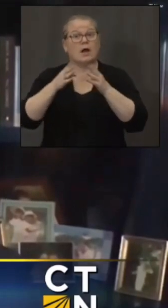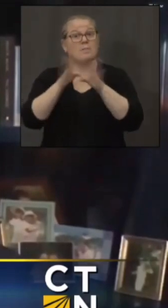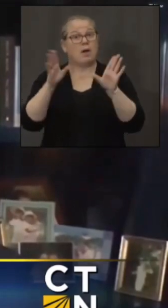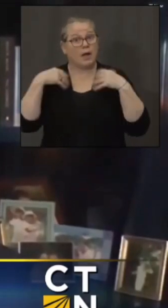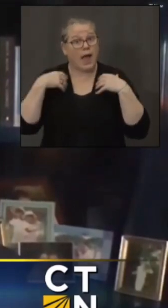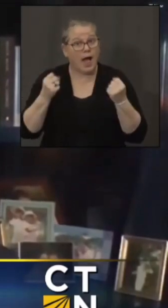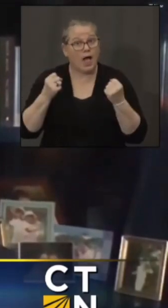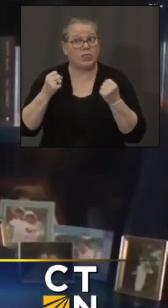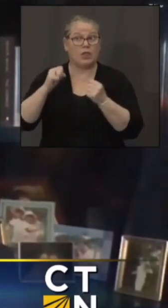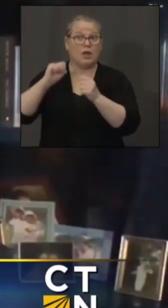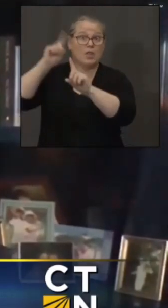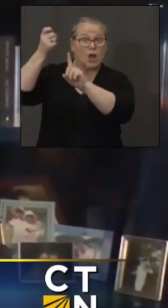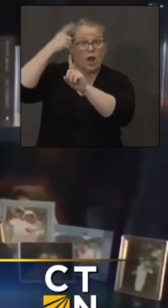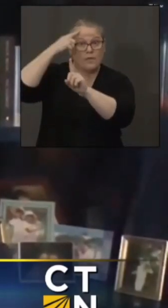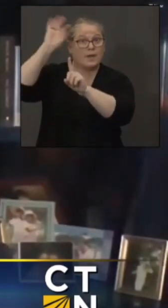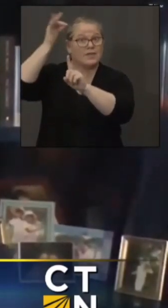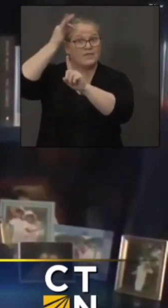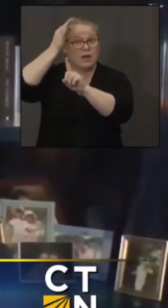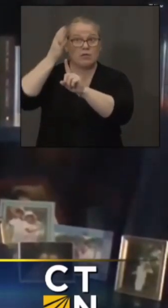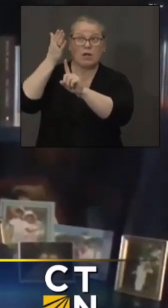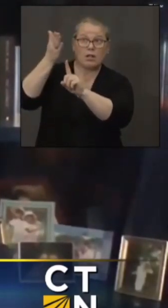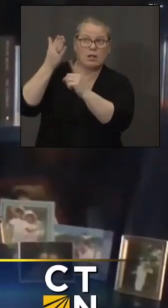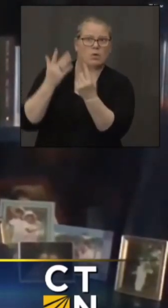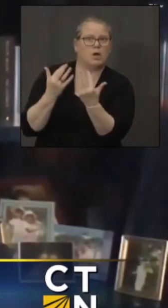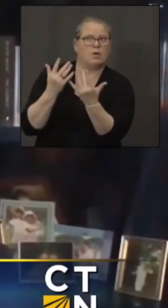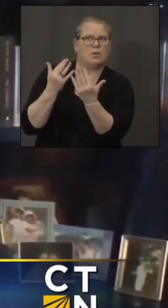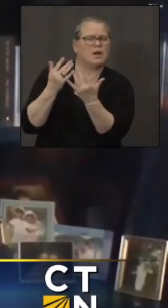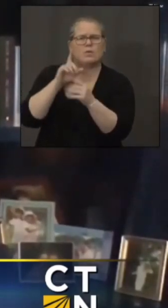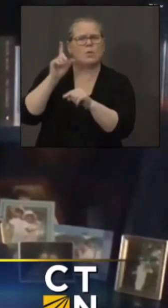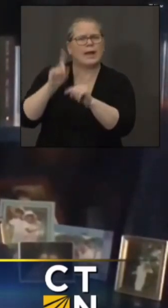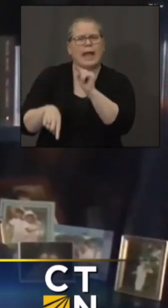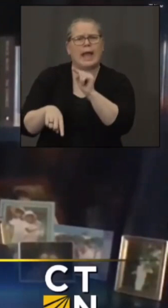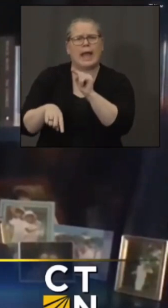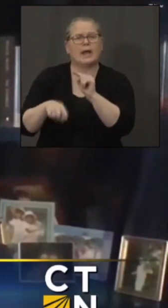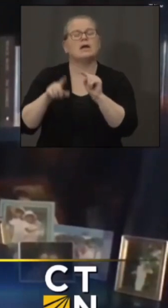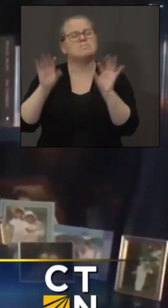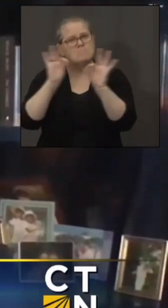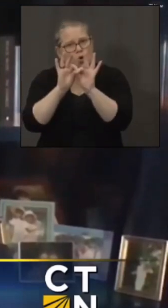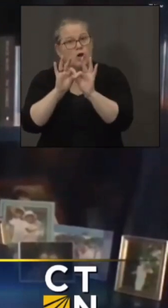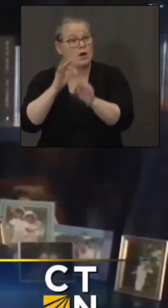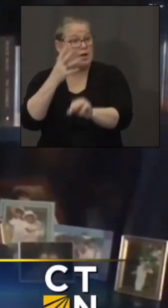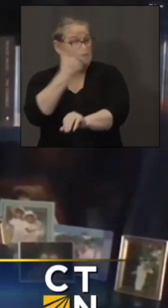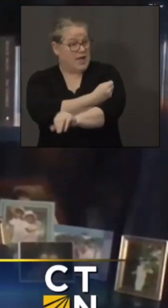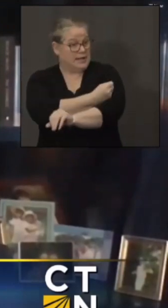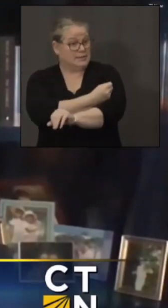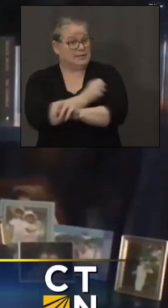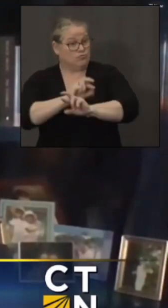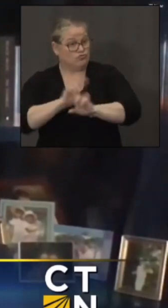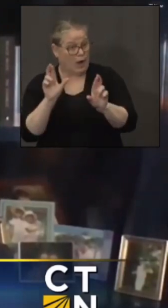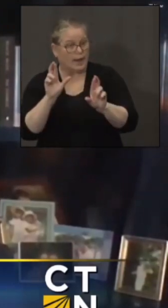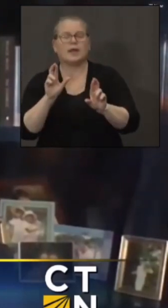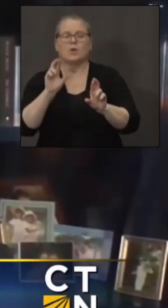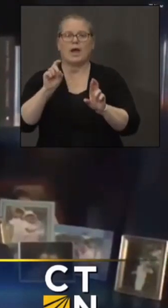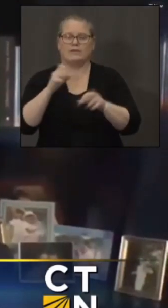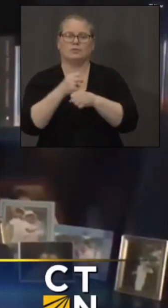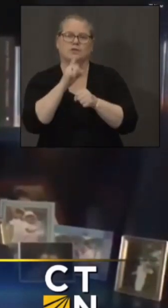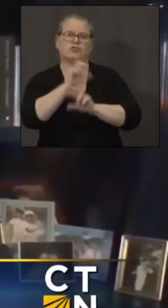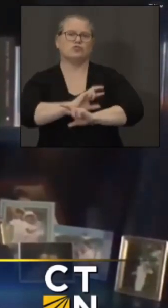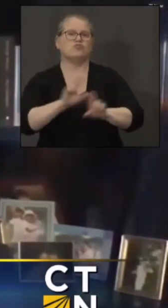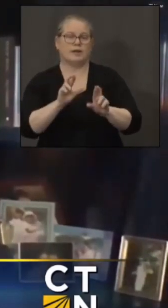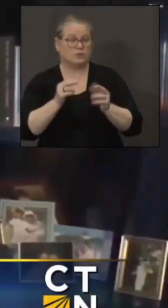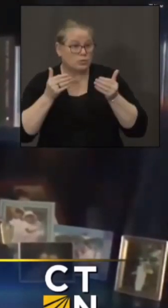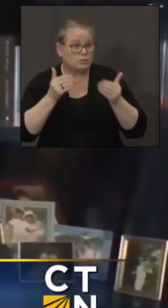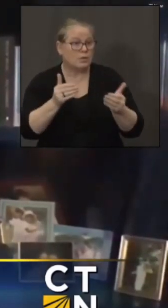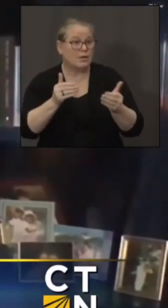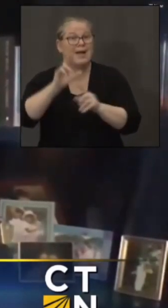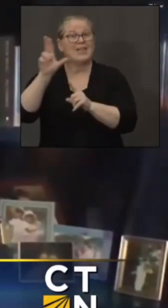have our preparations in place and we can get those vaccines out to people on a safe basis. And we're not going to, wait for the U.S.